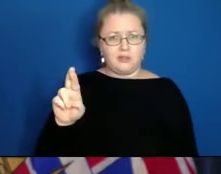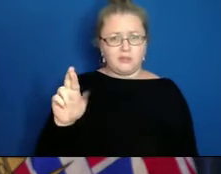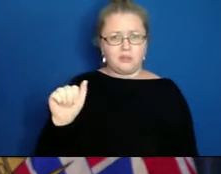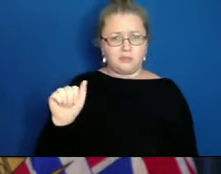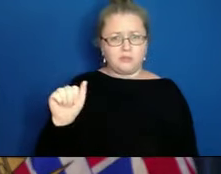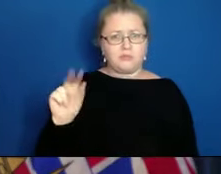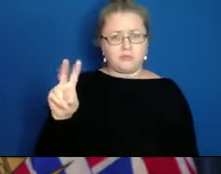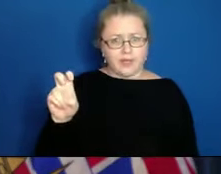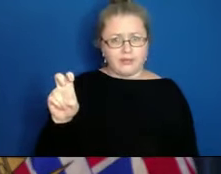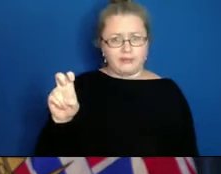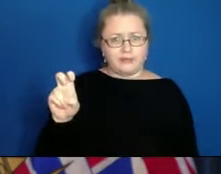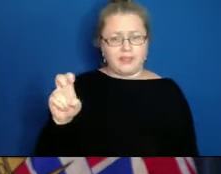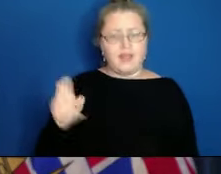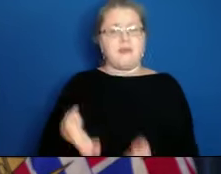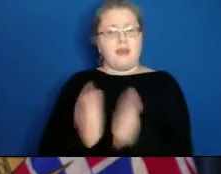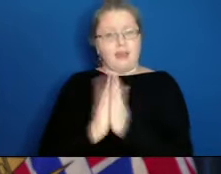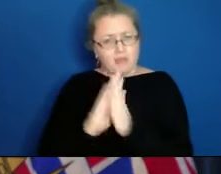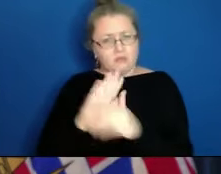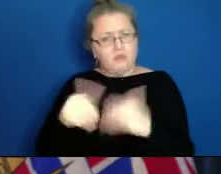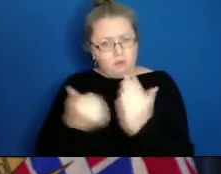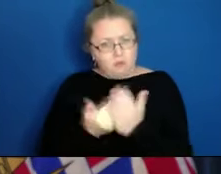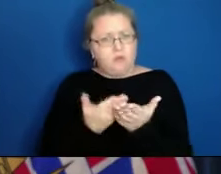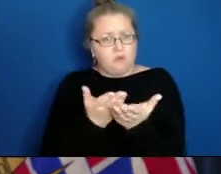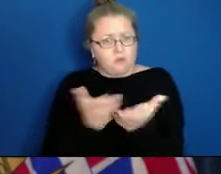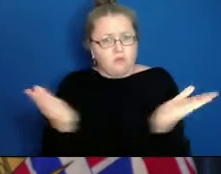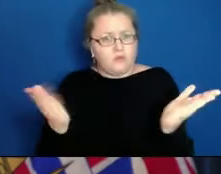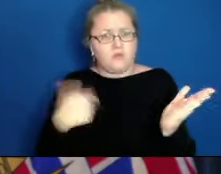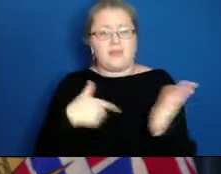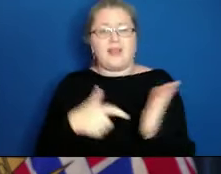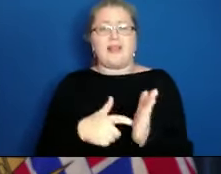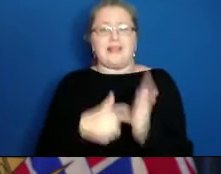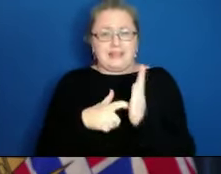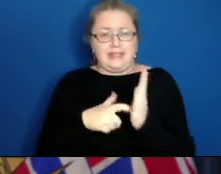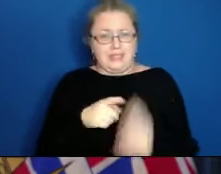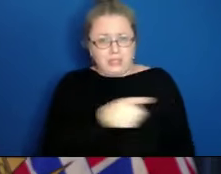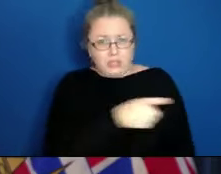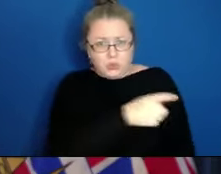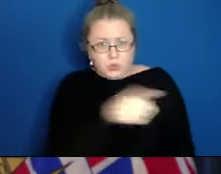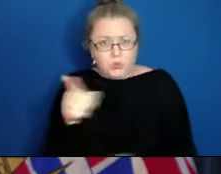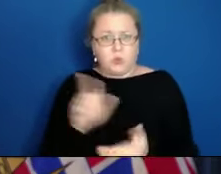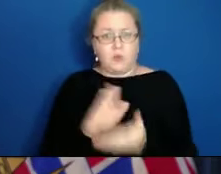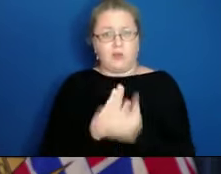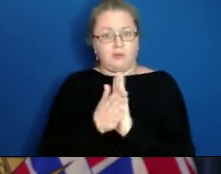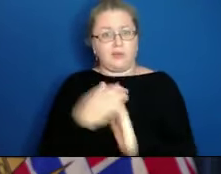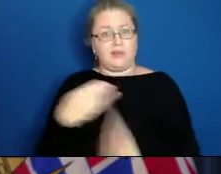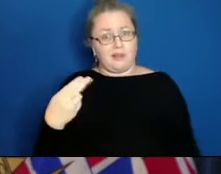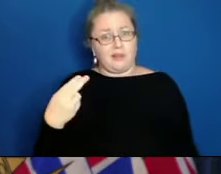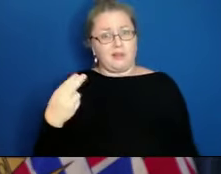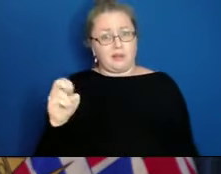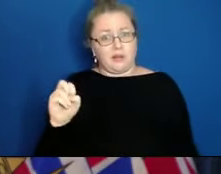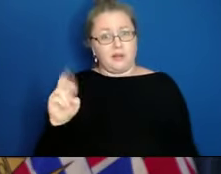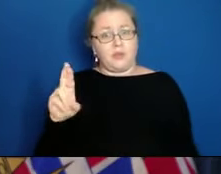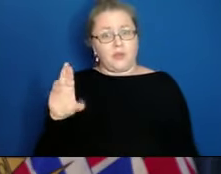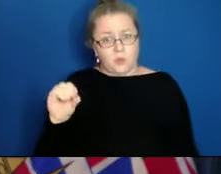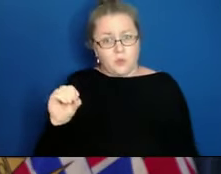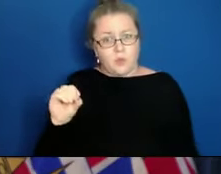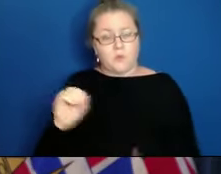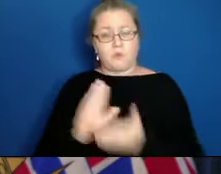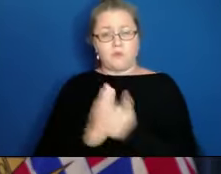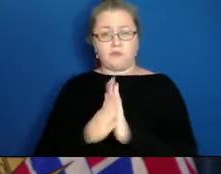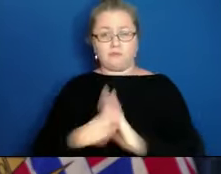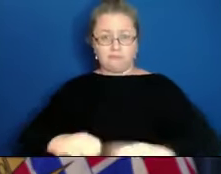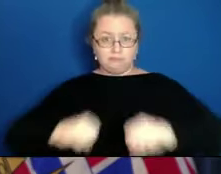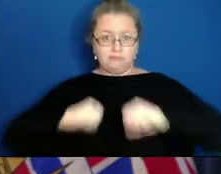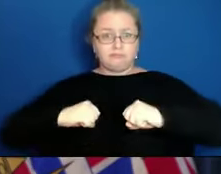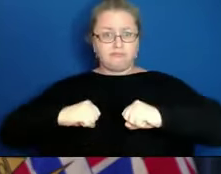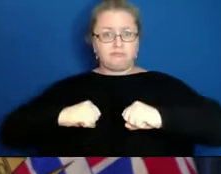right now. I need you. I need you to be superheroes. to step up, to hold the line,